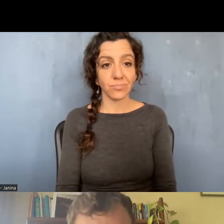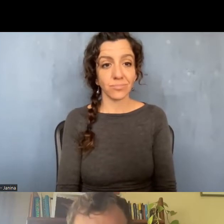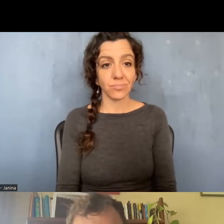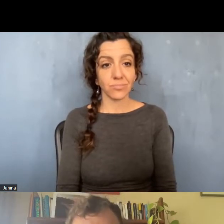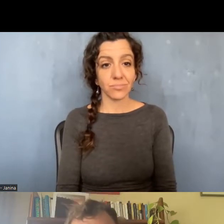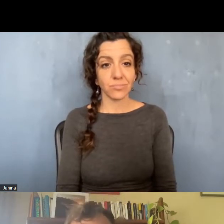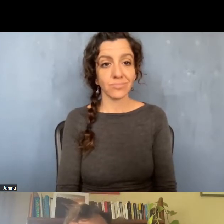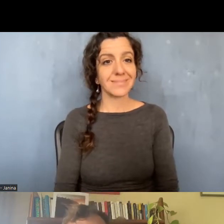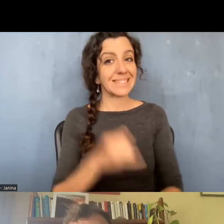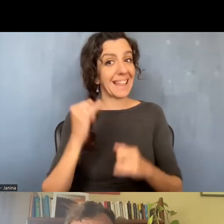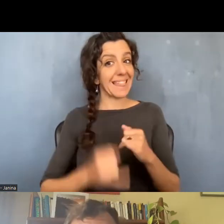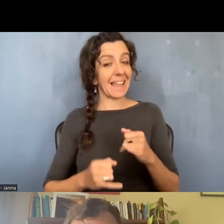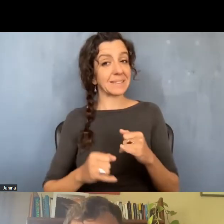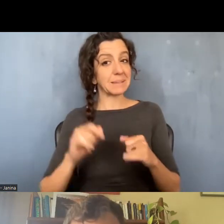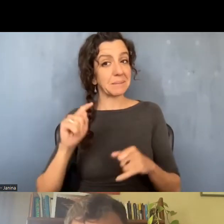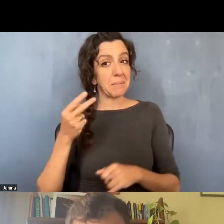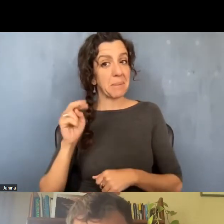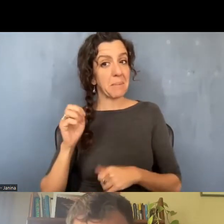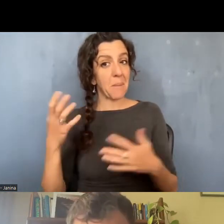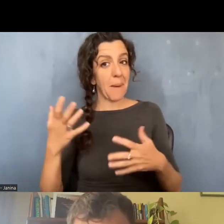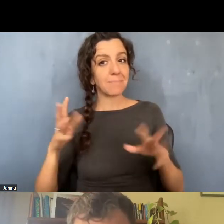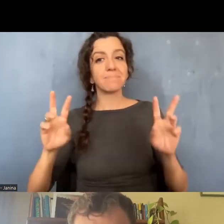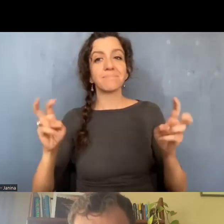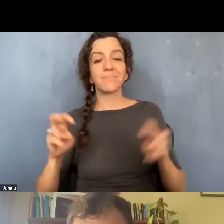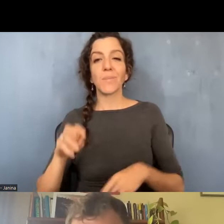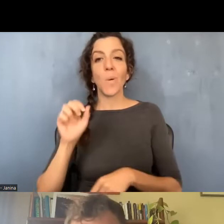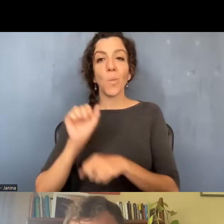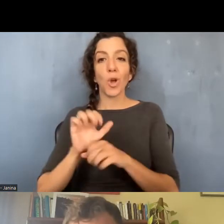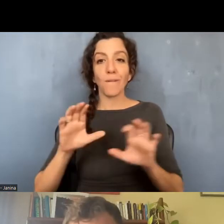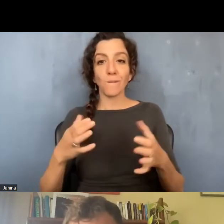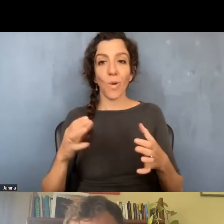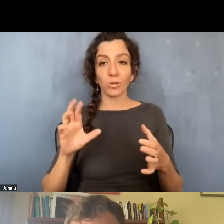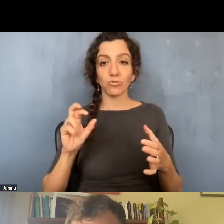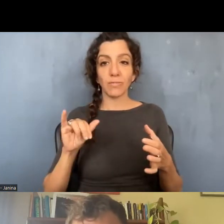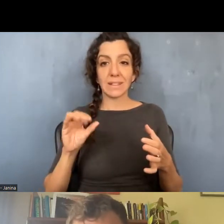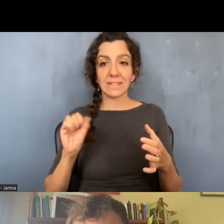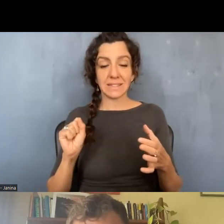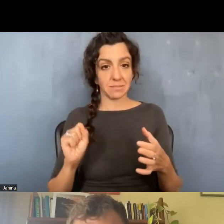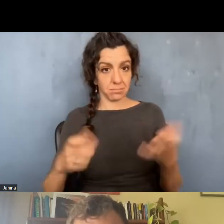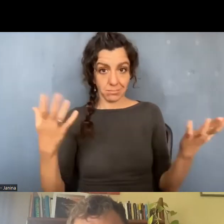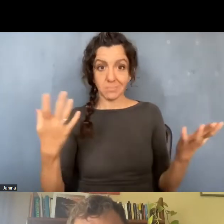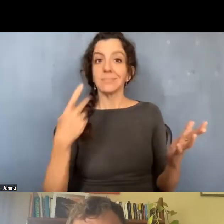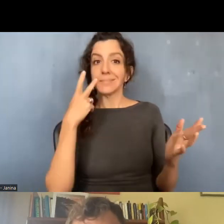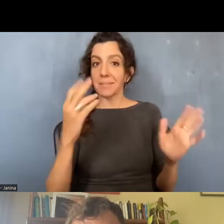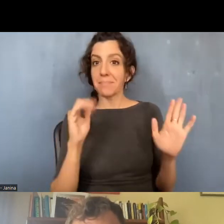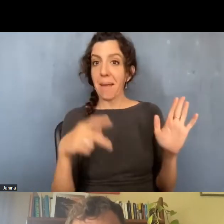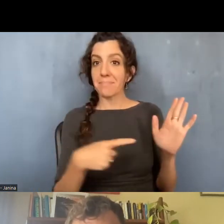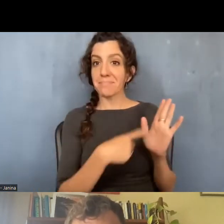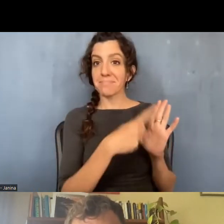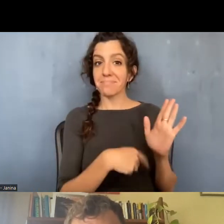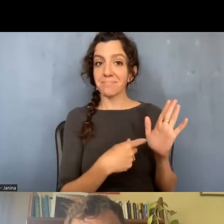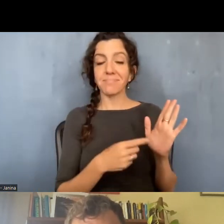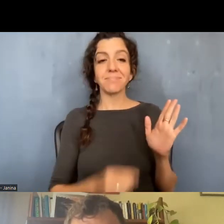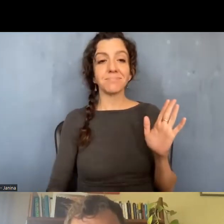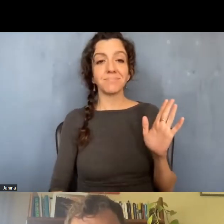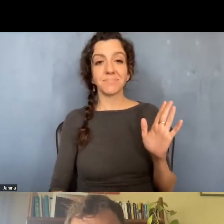Our last theme is called the workforce crisis. One aspect of this is captured in this map. The areas of the map that